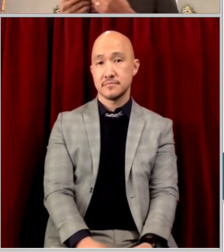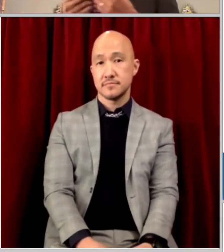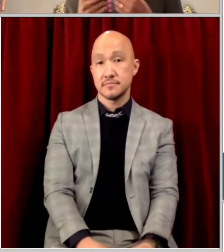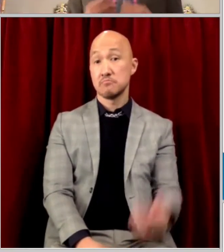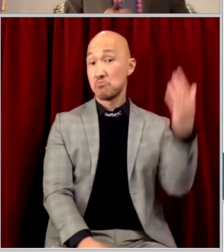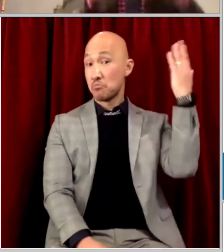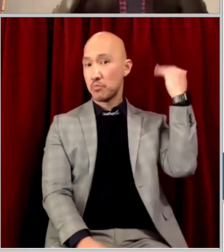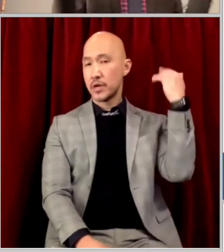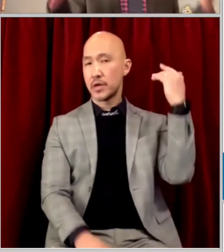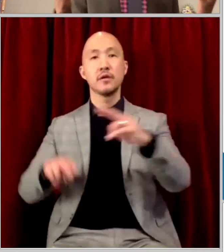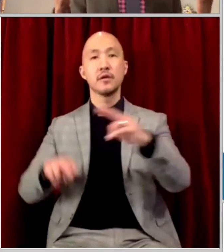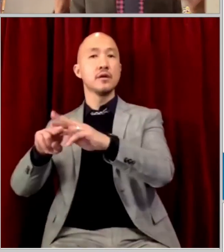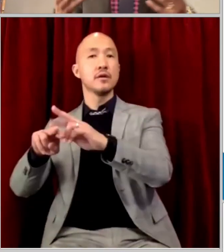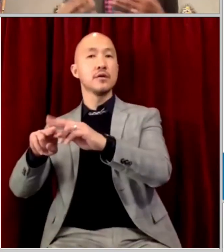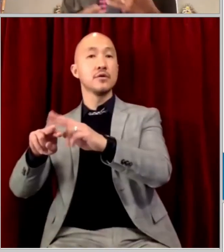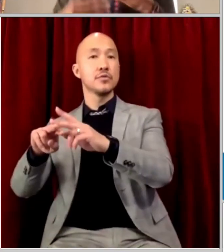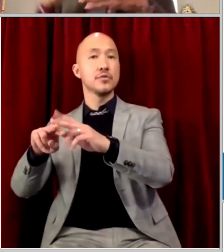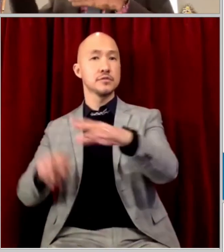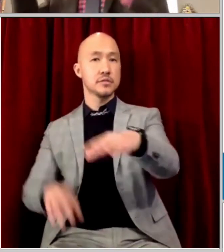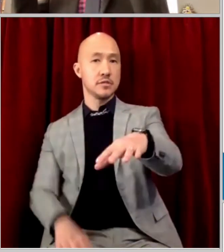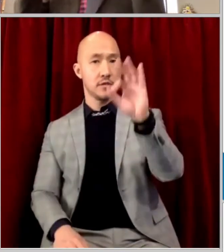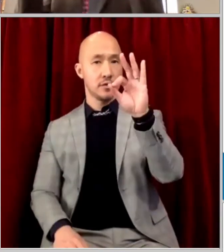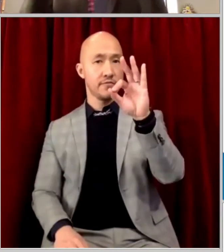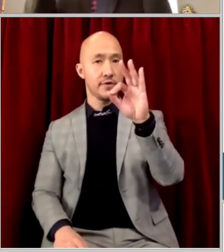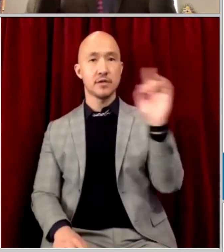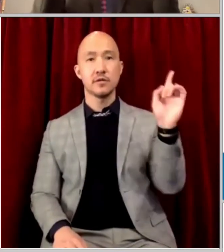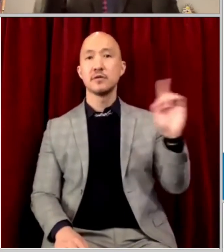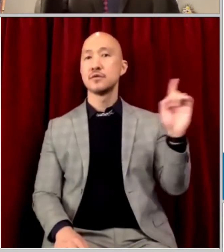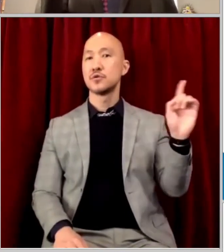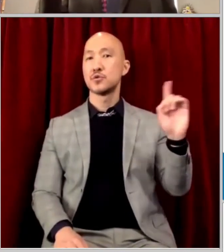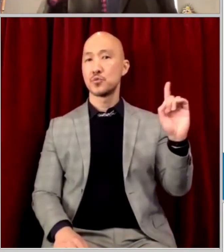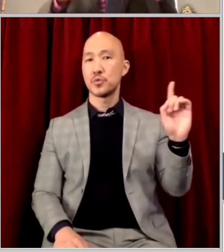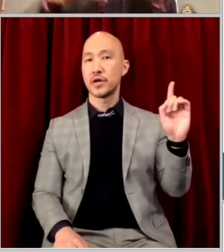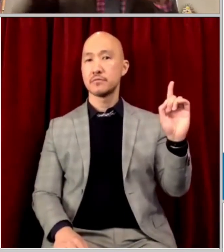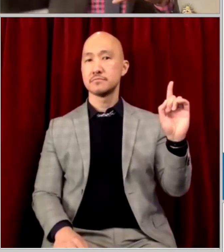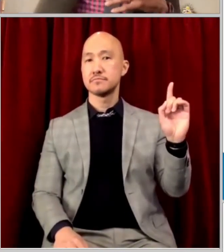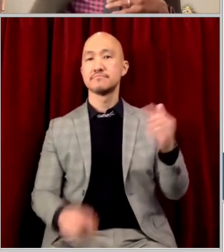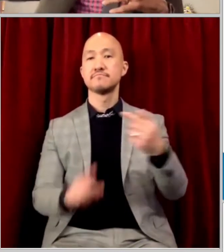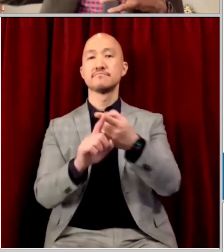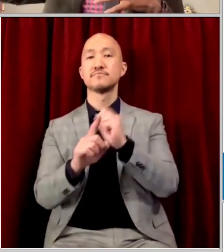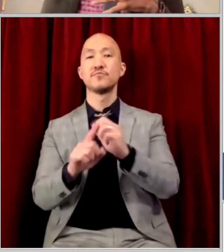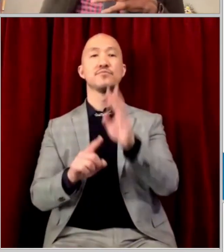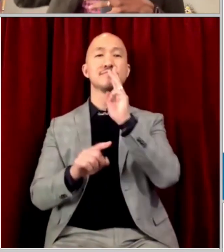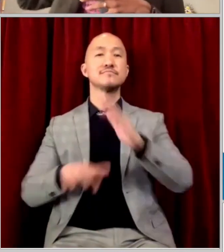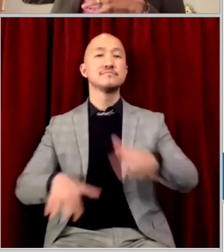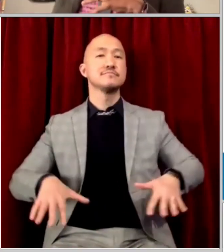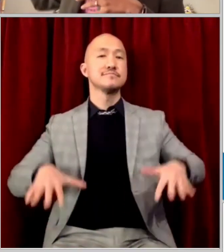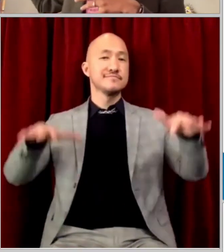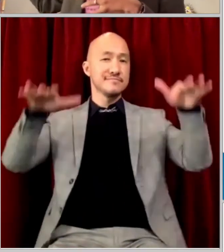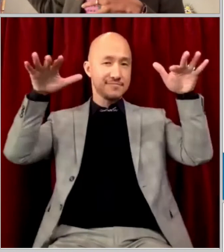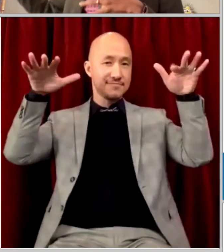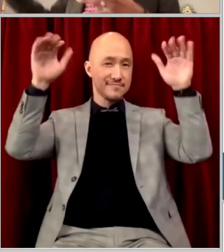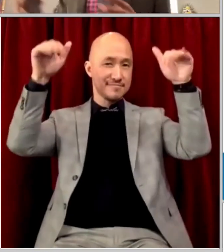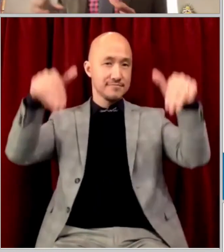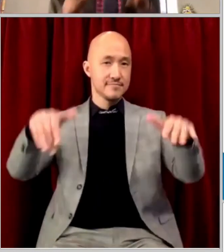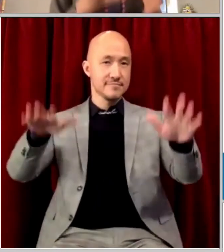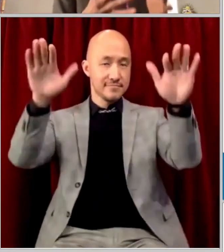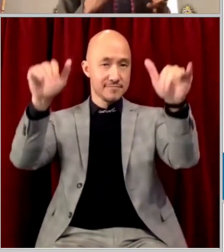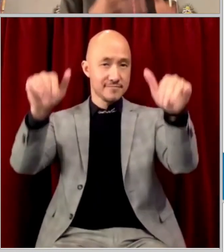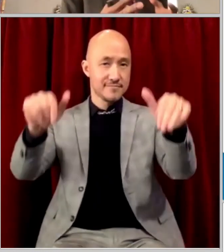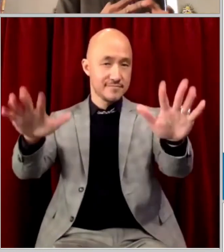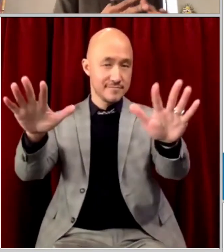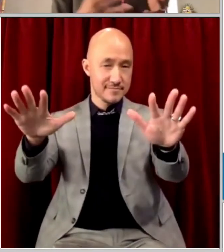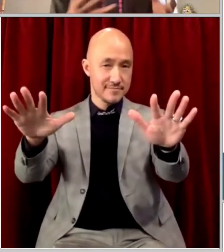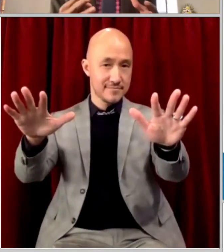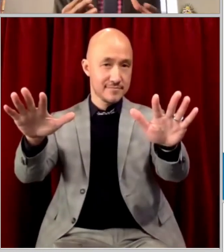sea. And if you left it out too long, the actual sodium chloride might actually evaporate with water in it and